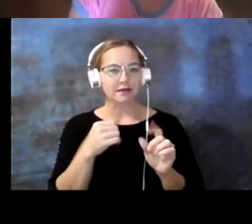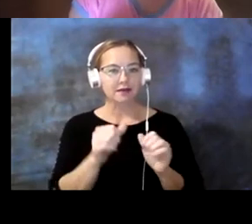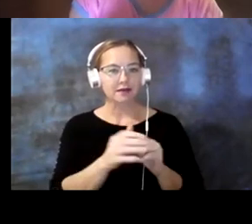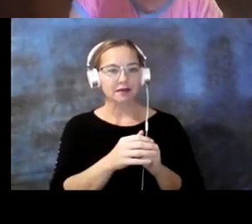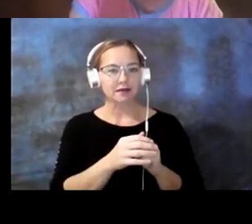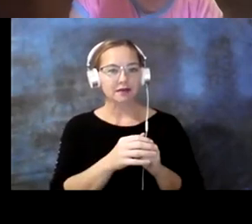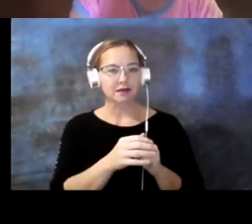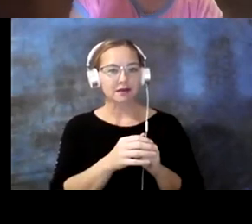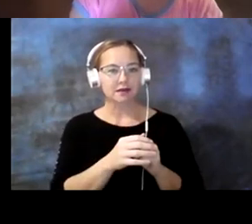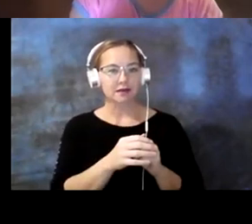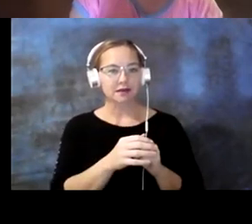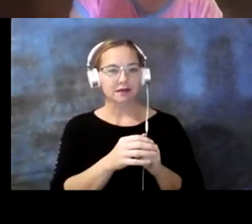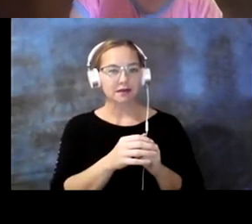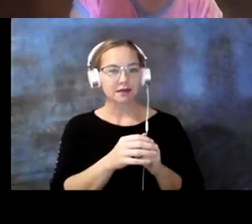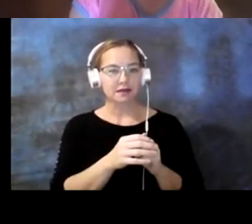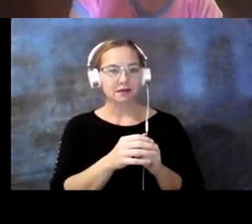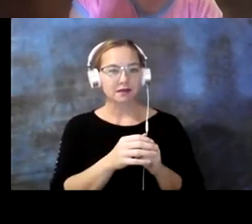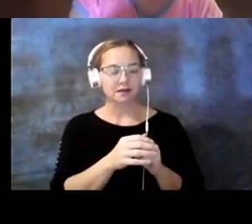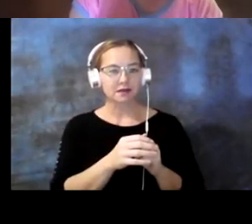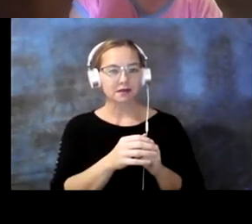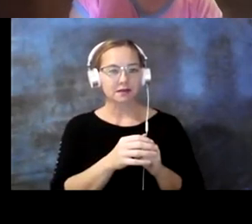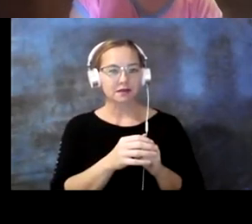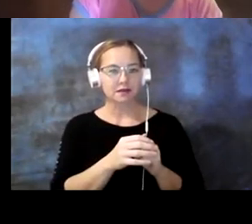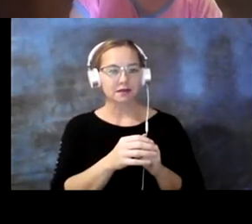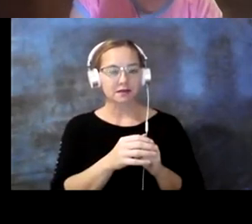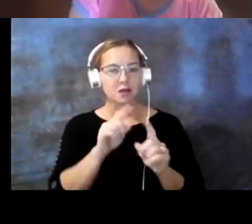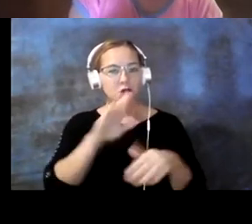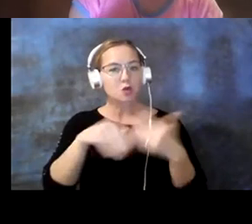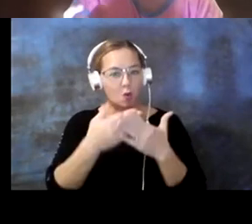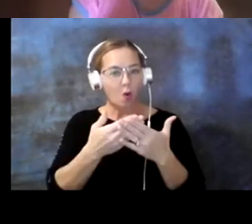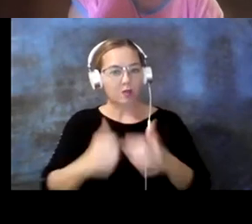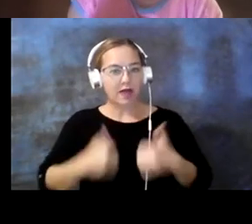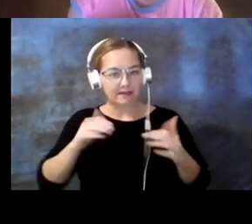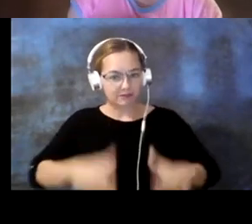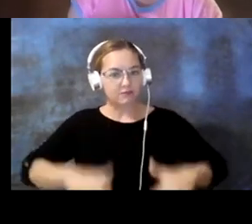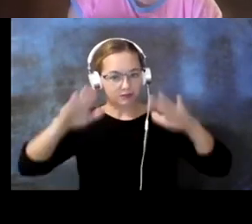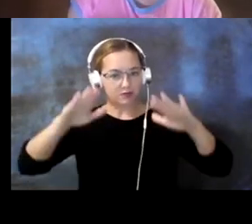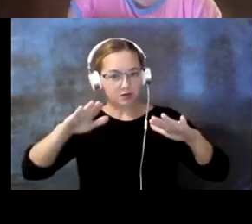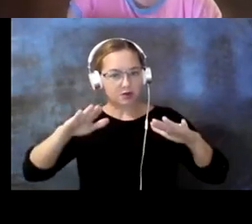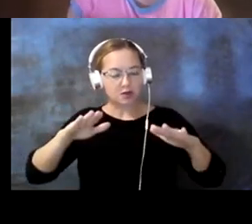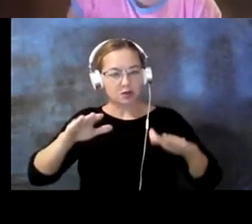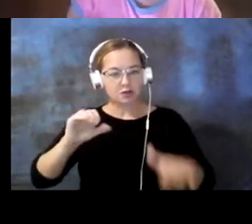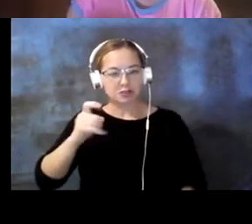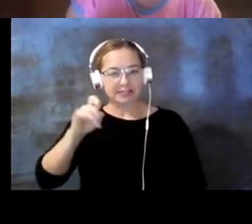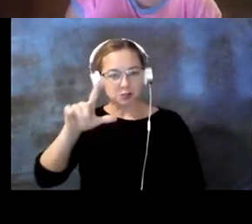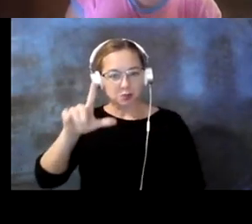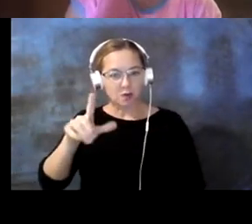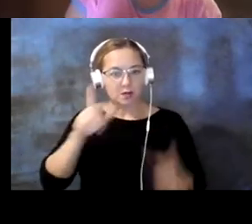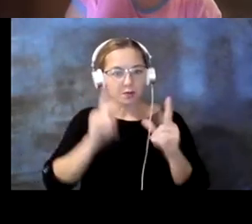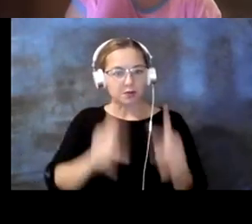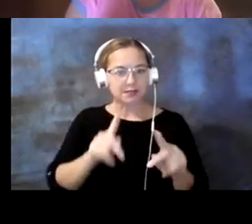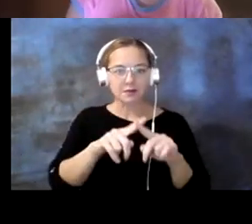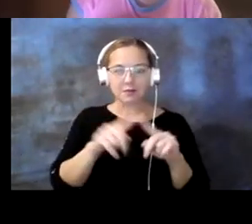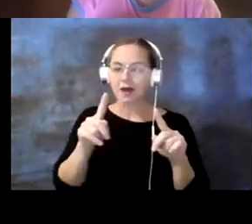been like sexual like kind of like all your life or whatever, but you've had partners, and but